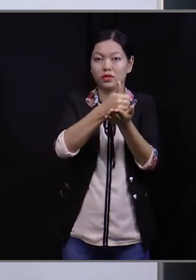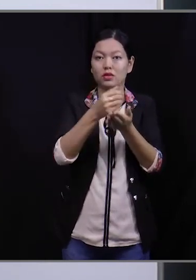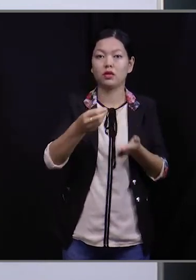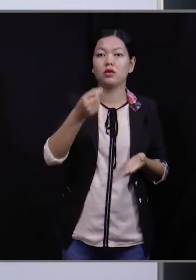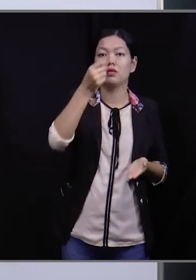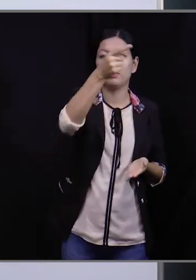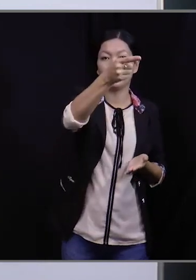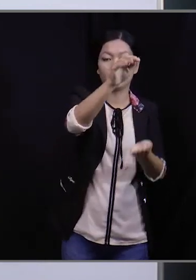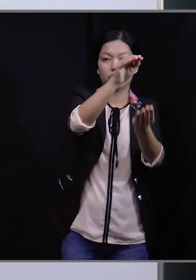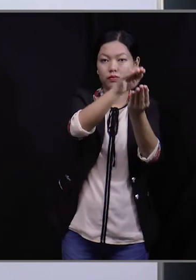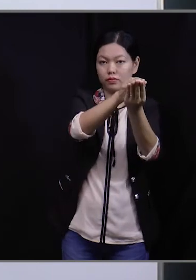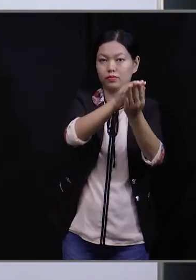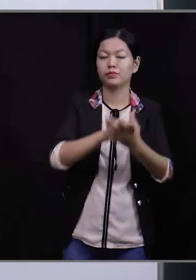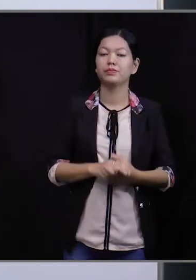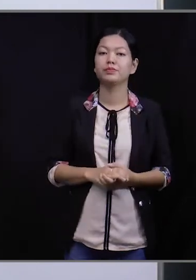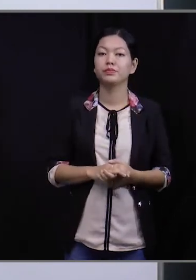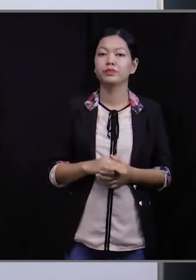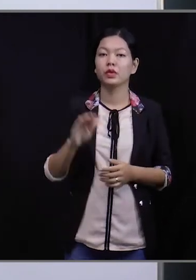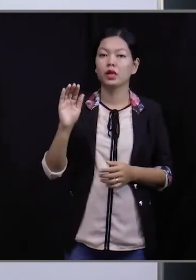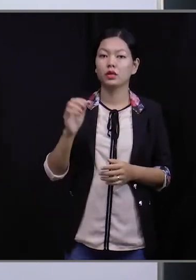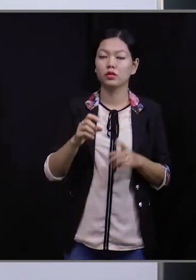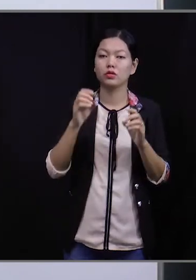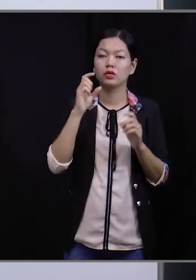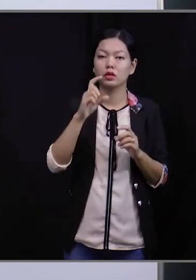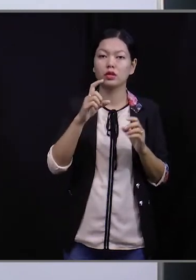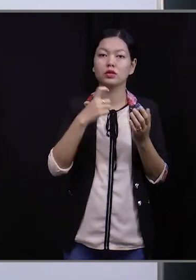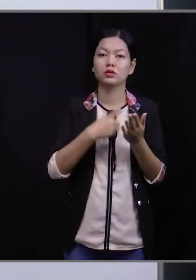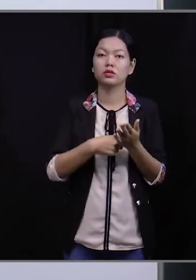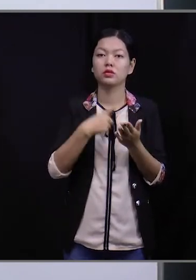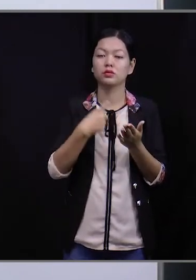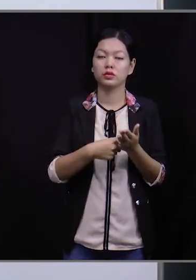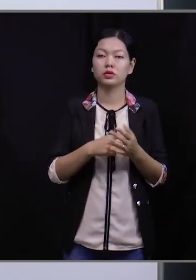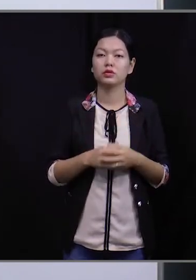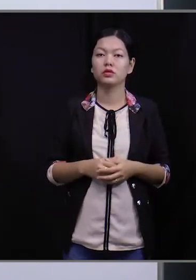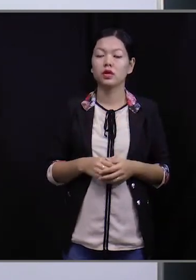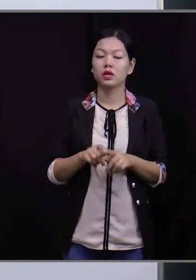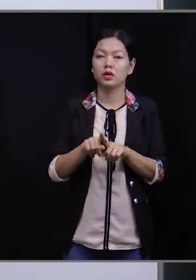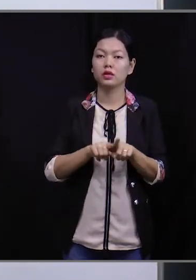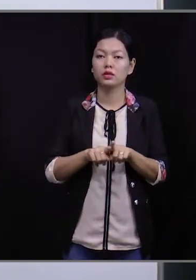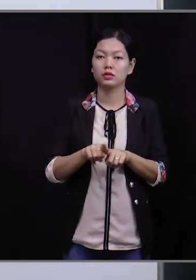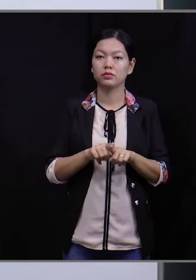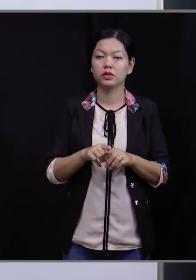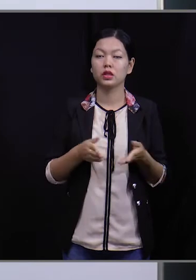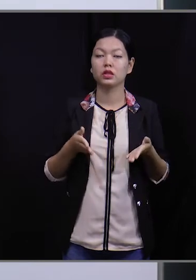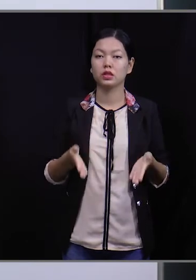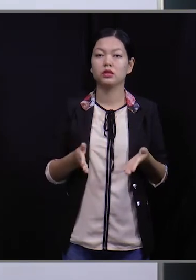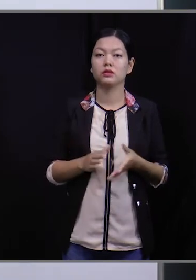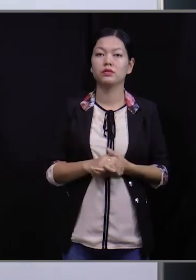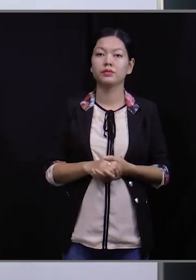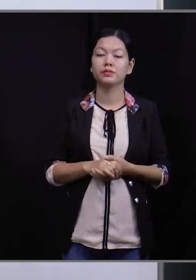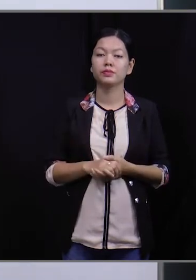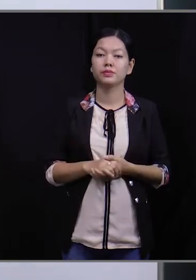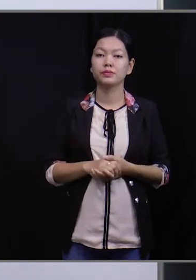the central bank. That is called cash reserve ratio. Suppose at present, if